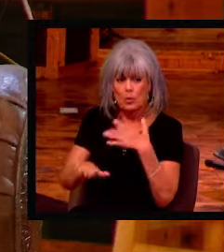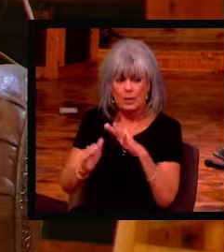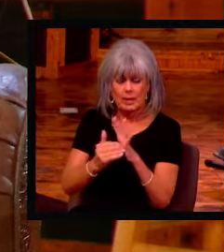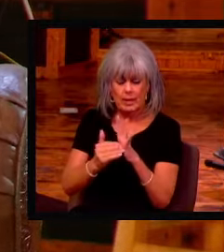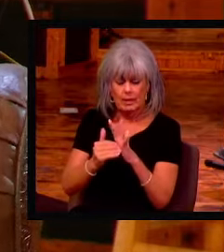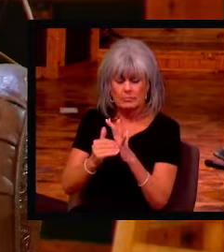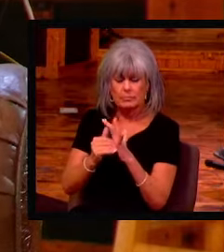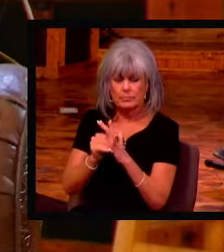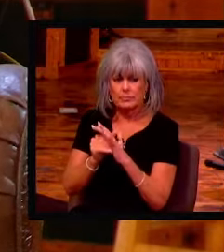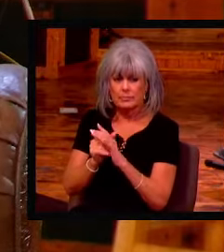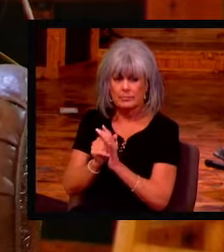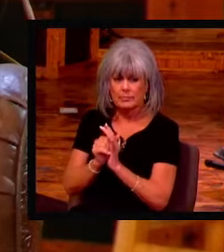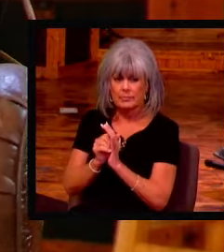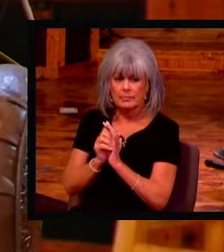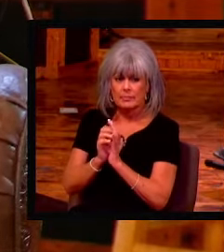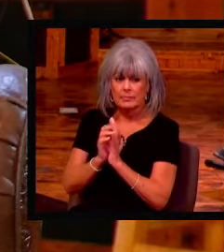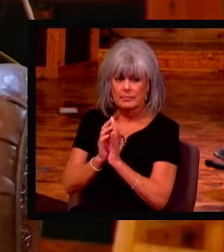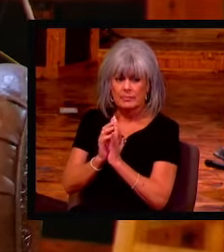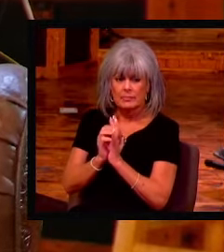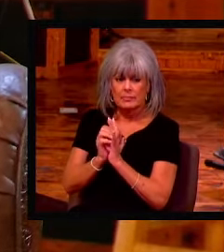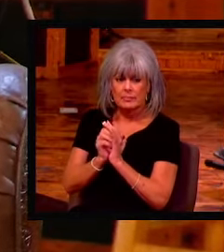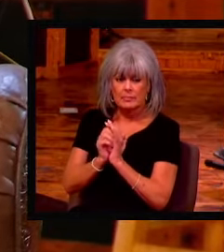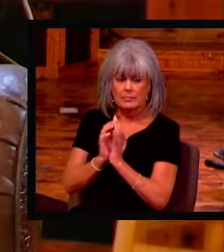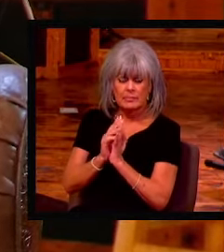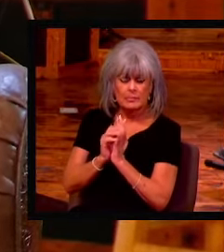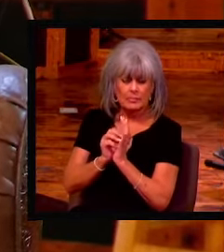your... No, it's on. Is it?